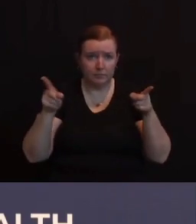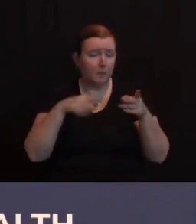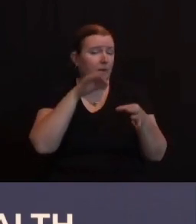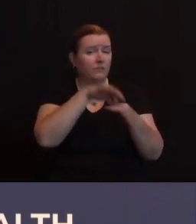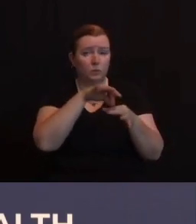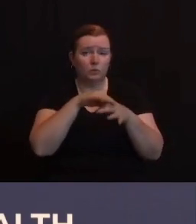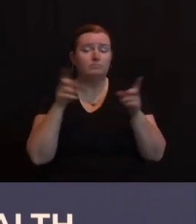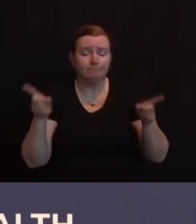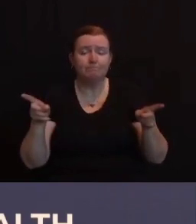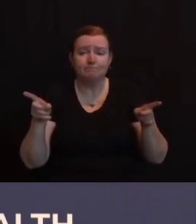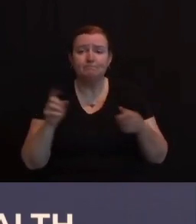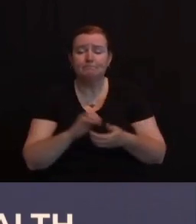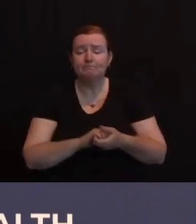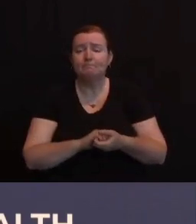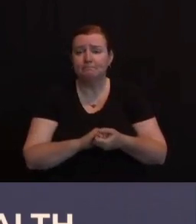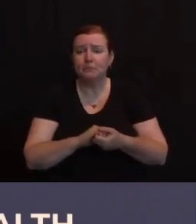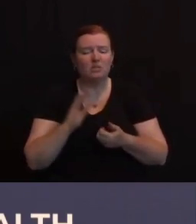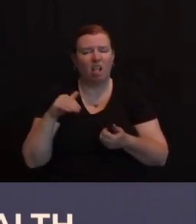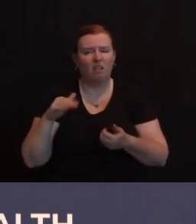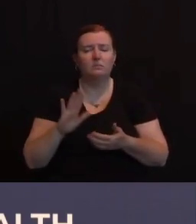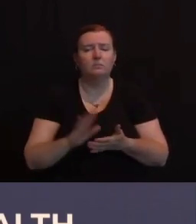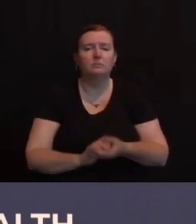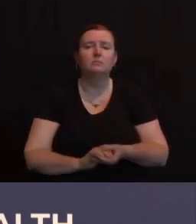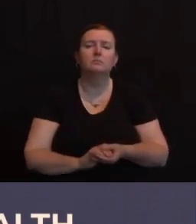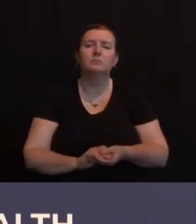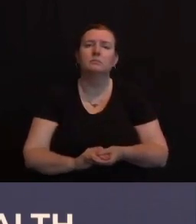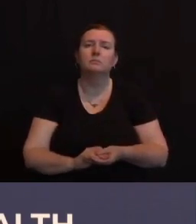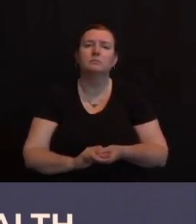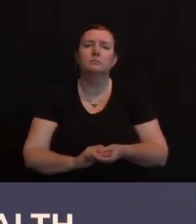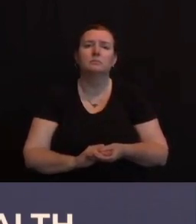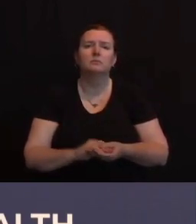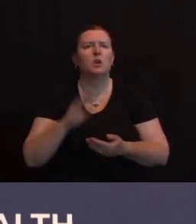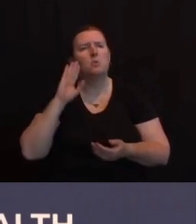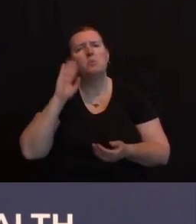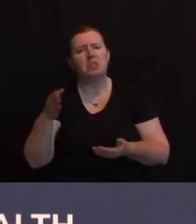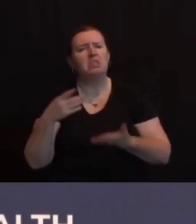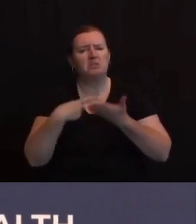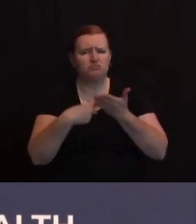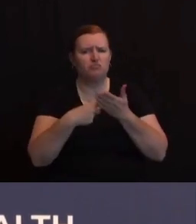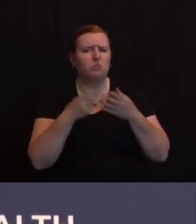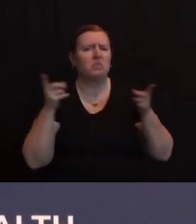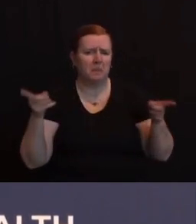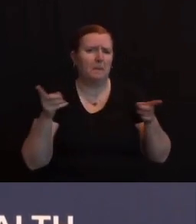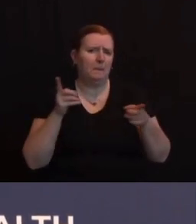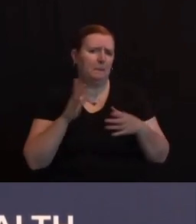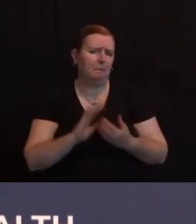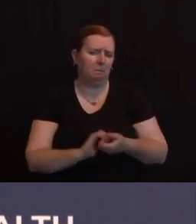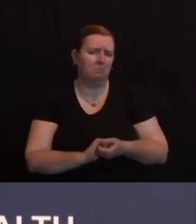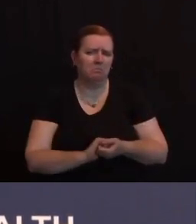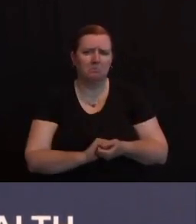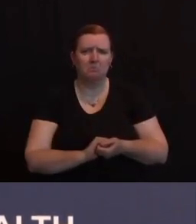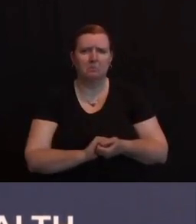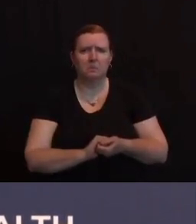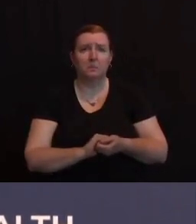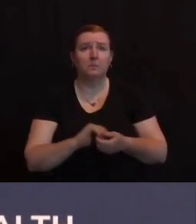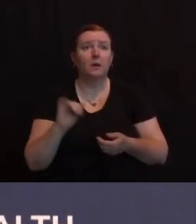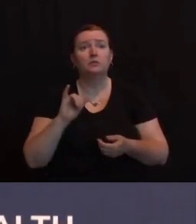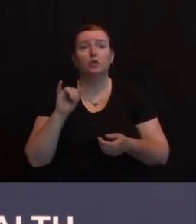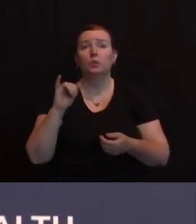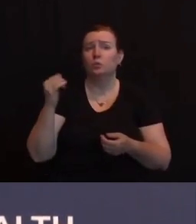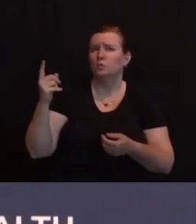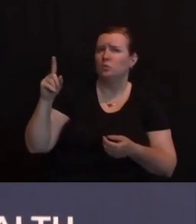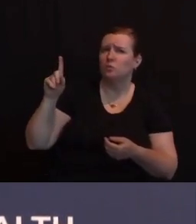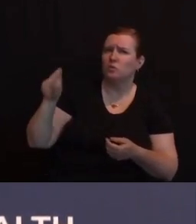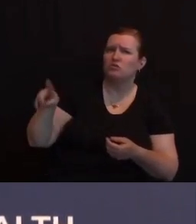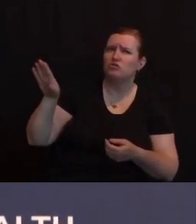the last one is... But we will, obviously, as yeah. we did before the primary. So election officials also tell us that there's a